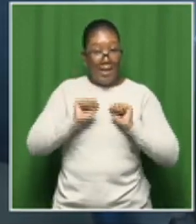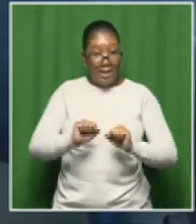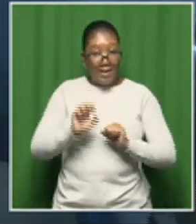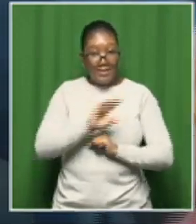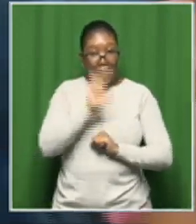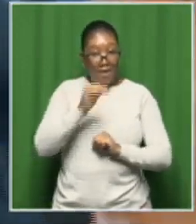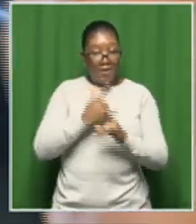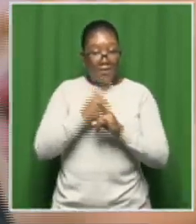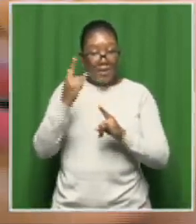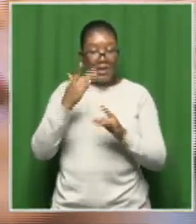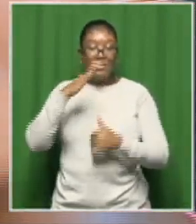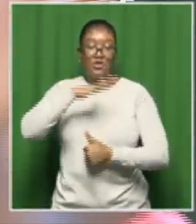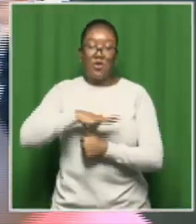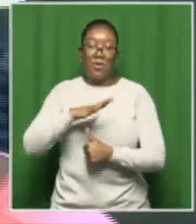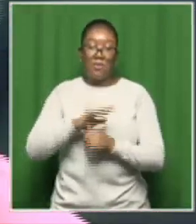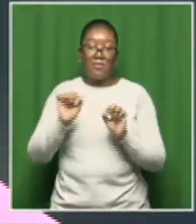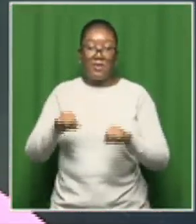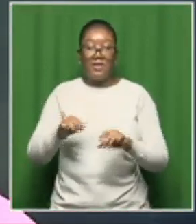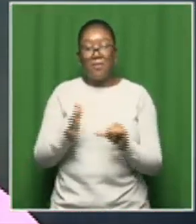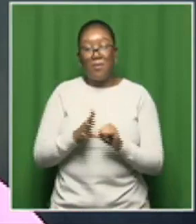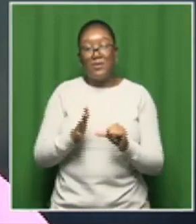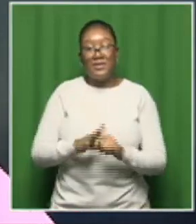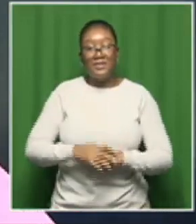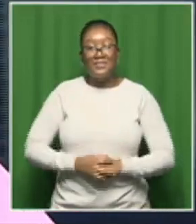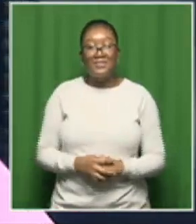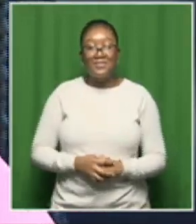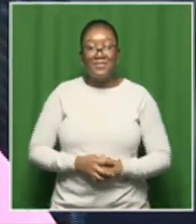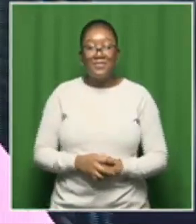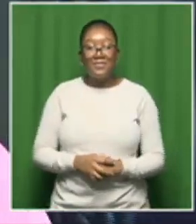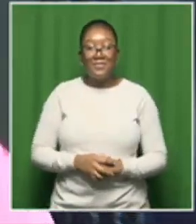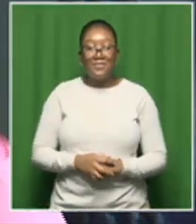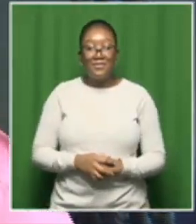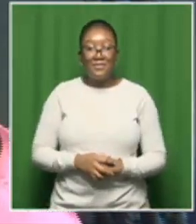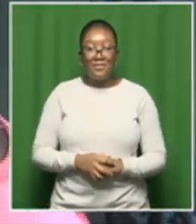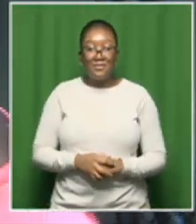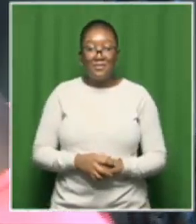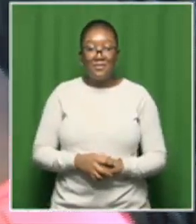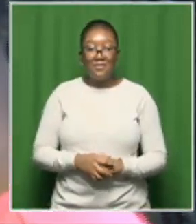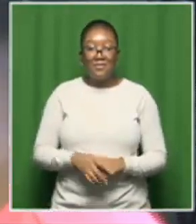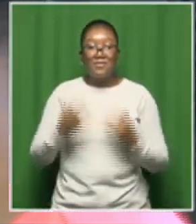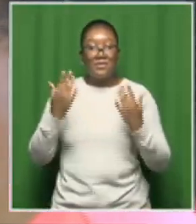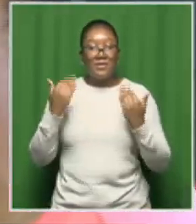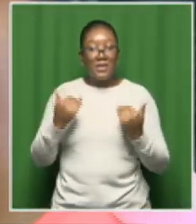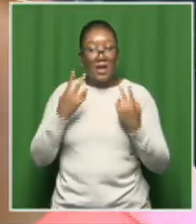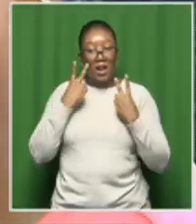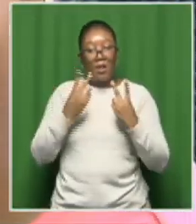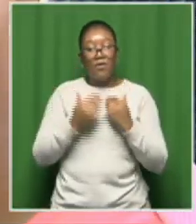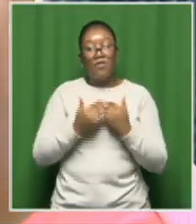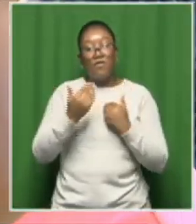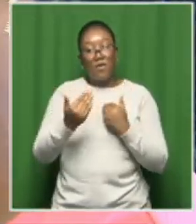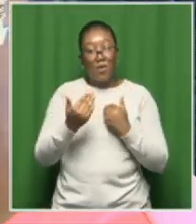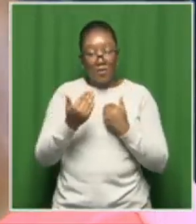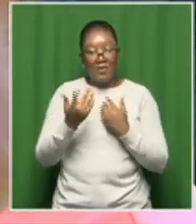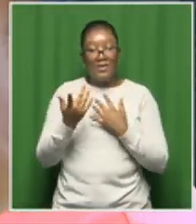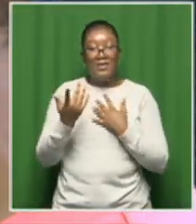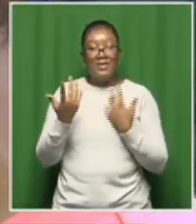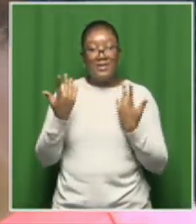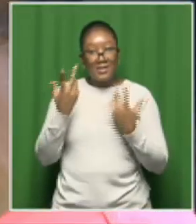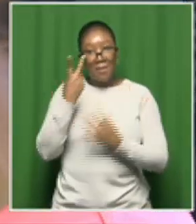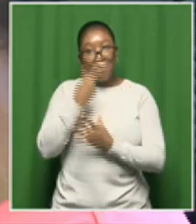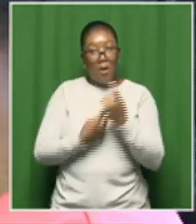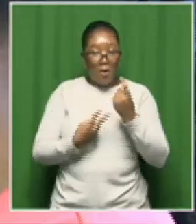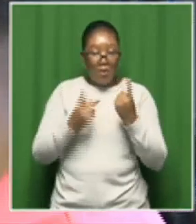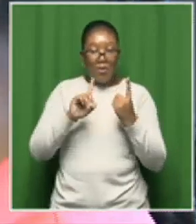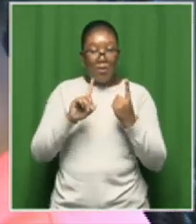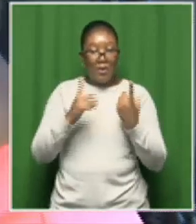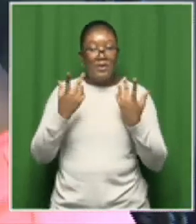one. Priority number one for Stellenbosch FC, winning those home games. Let's look forward to what's coming next for both Mamelodi